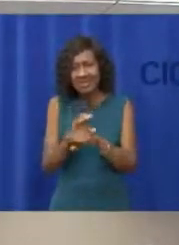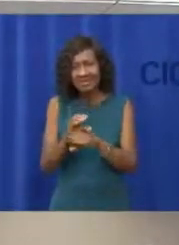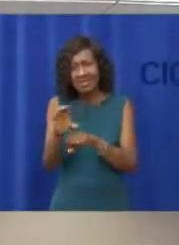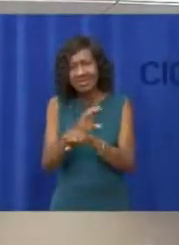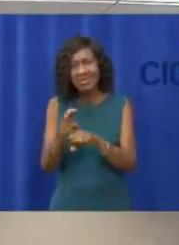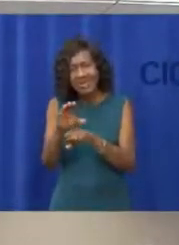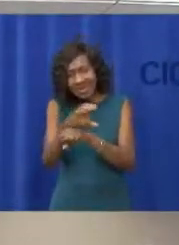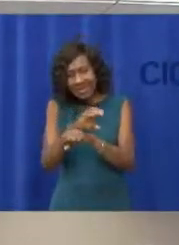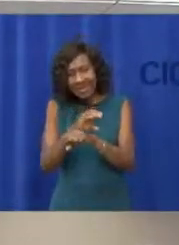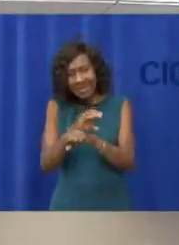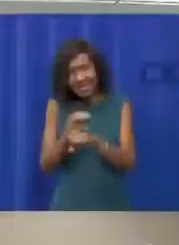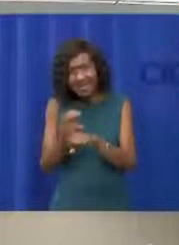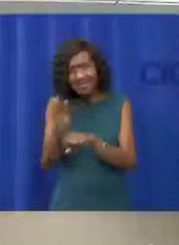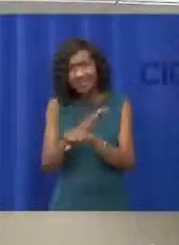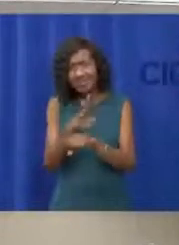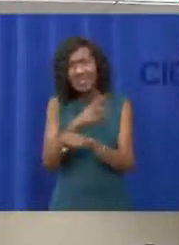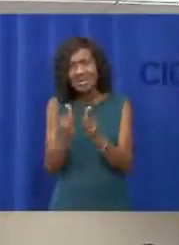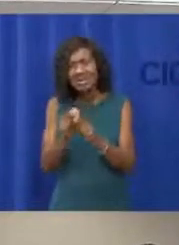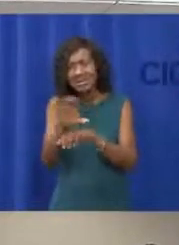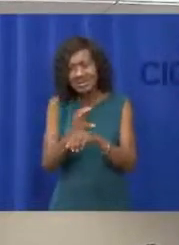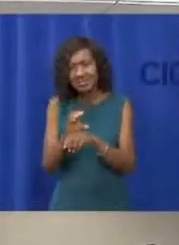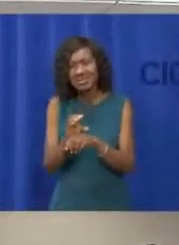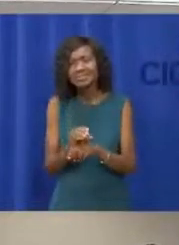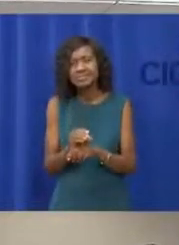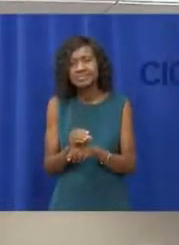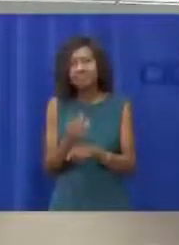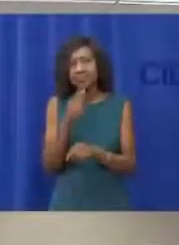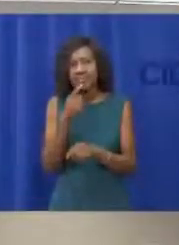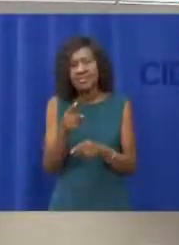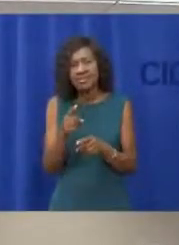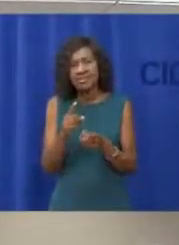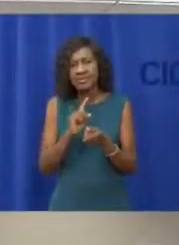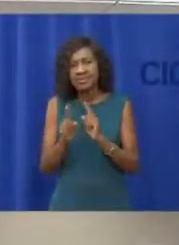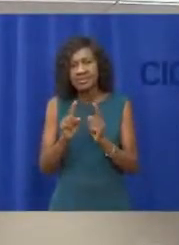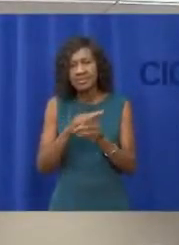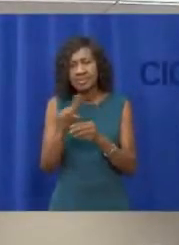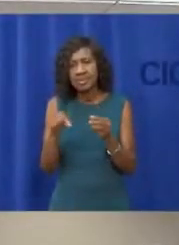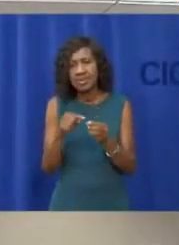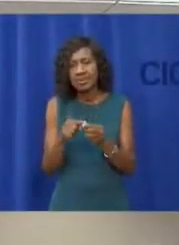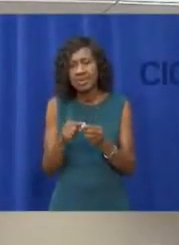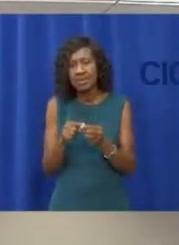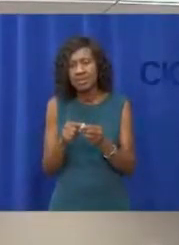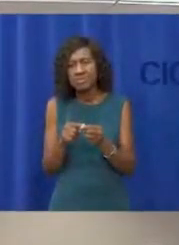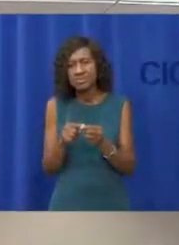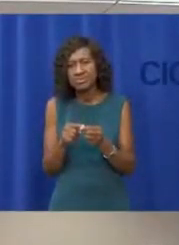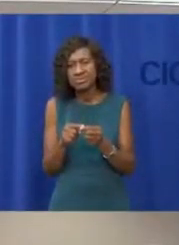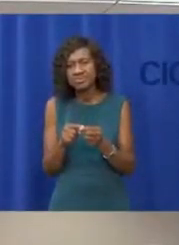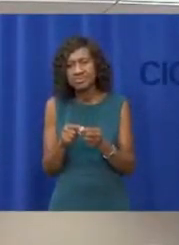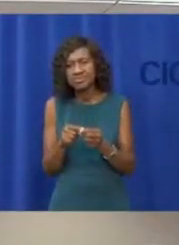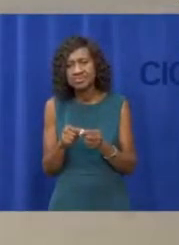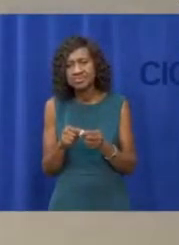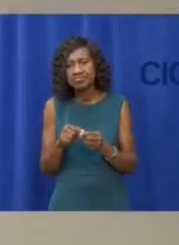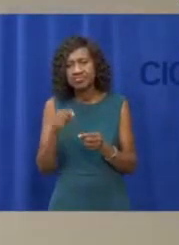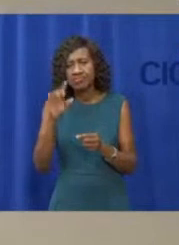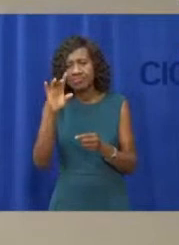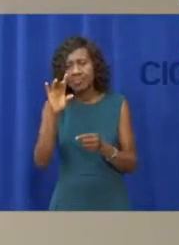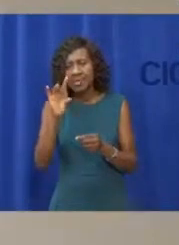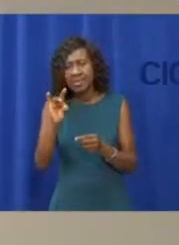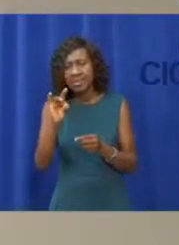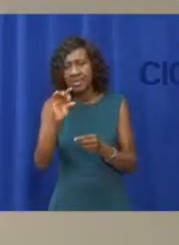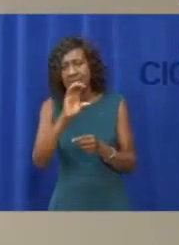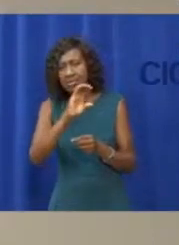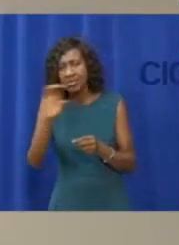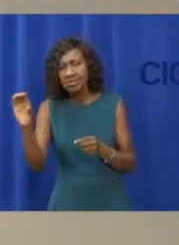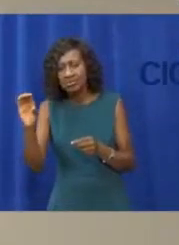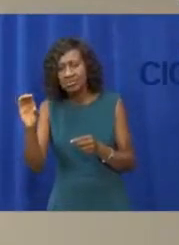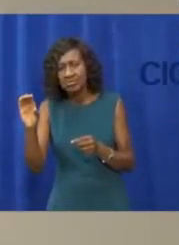Before I start, I mentioned yesterday about the self-assessment tool. I'm happy to report that 800 such